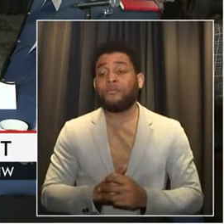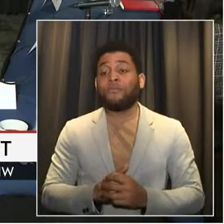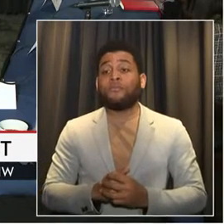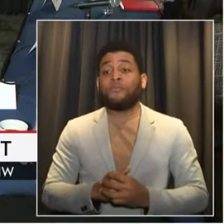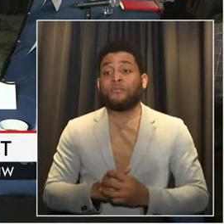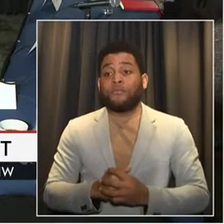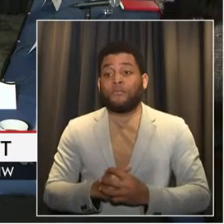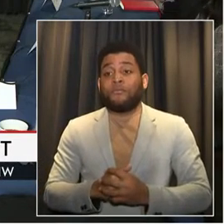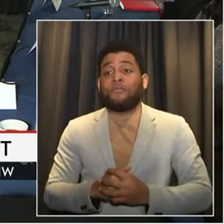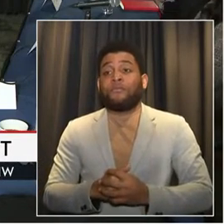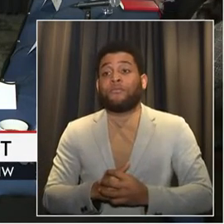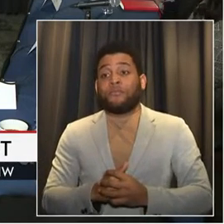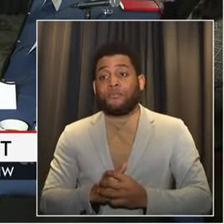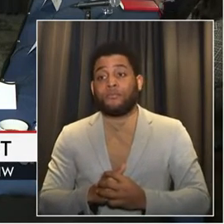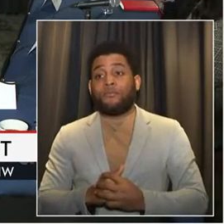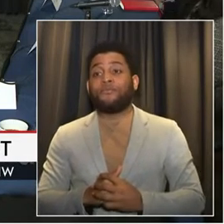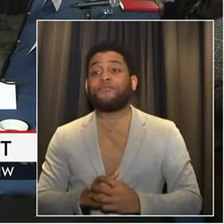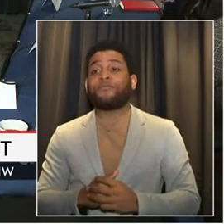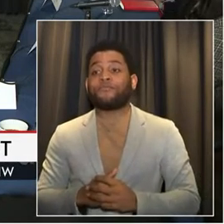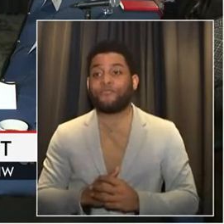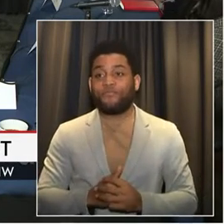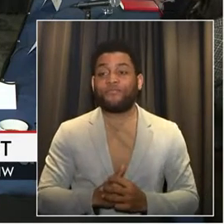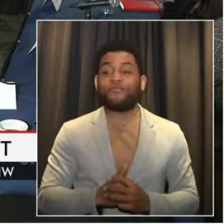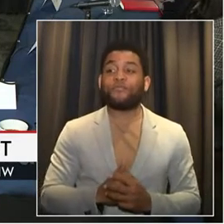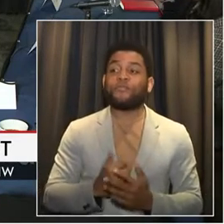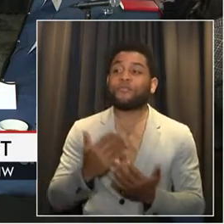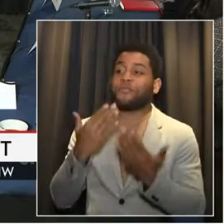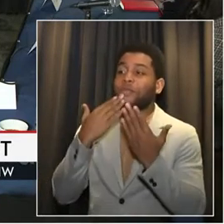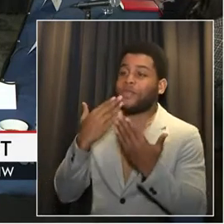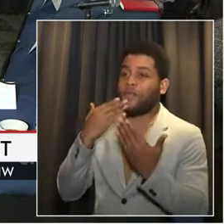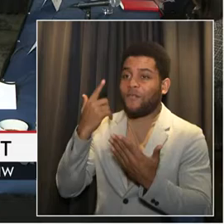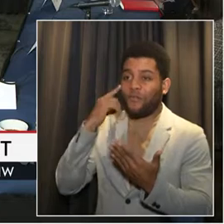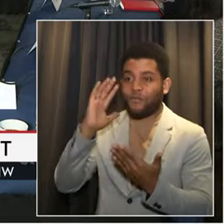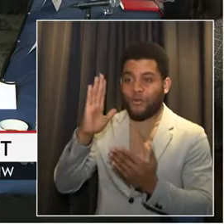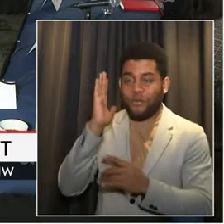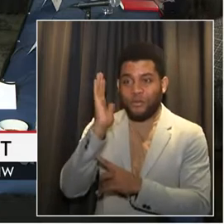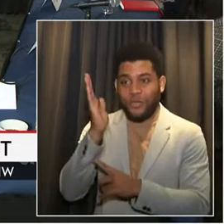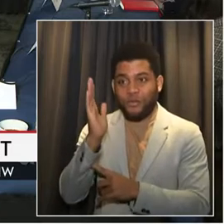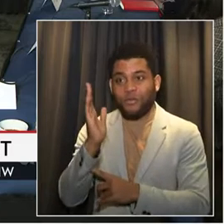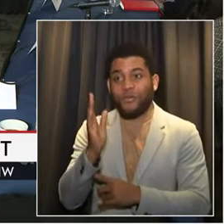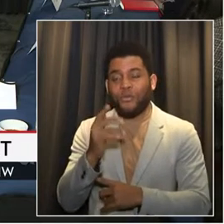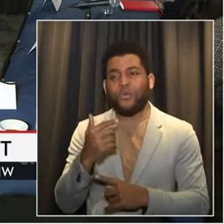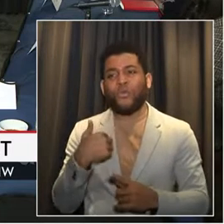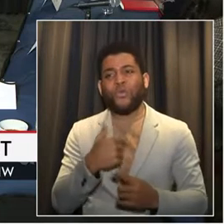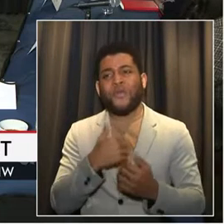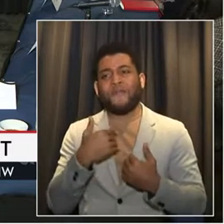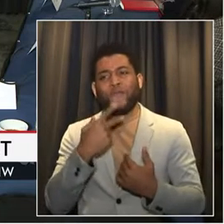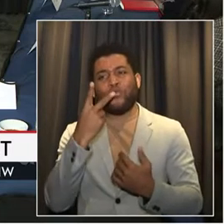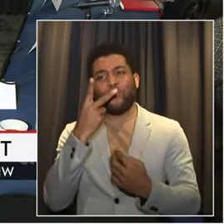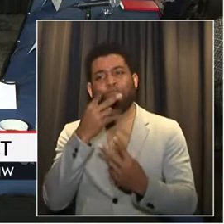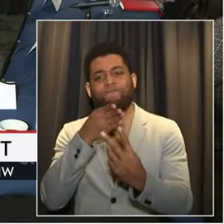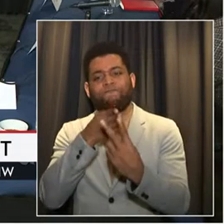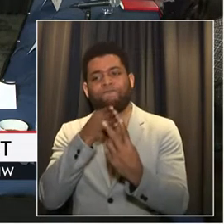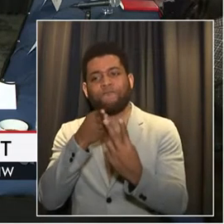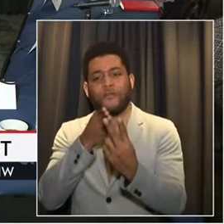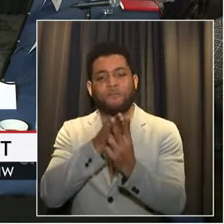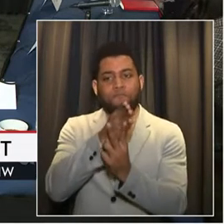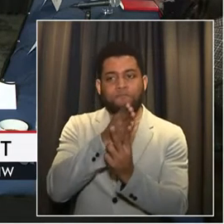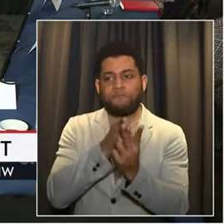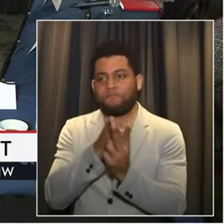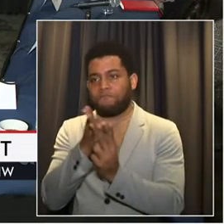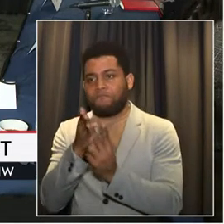Thank you all for your presentation. Two main questions about